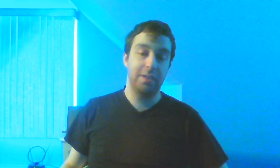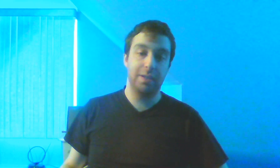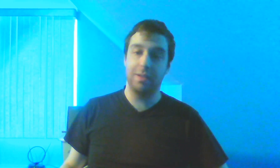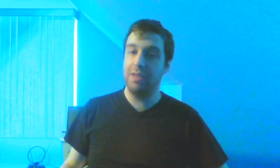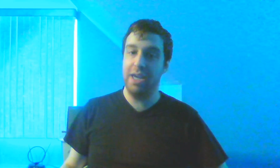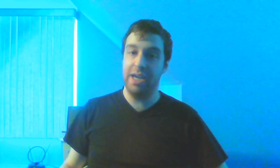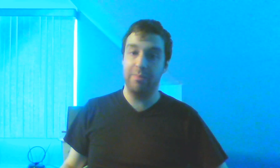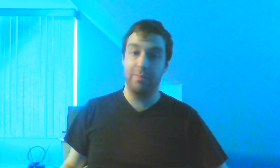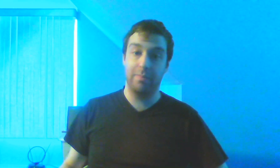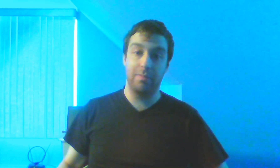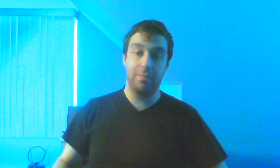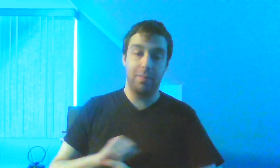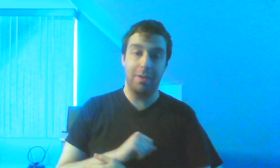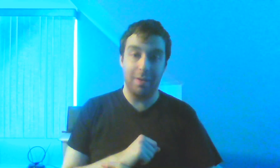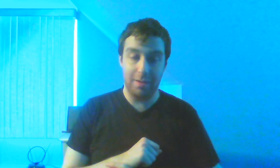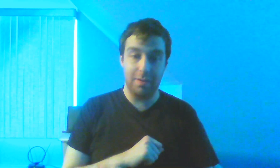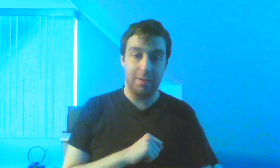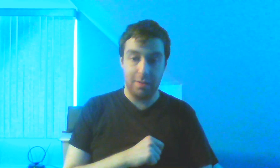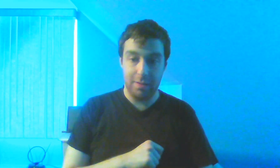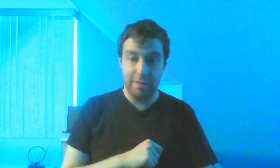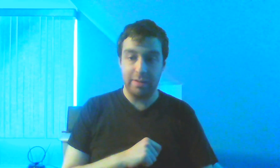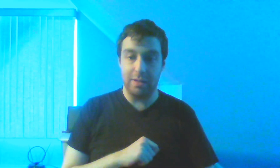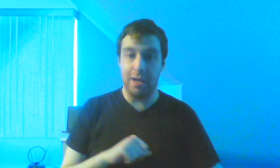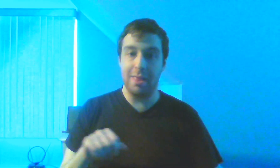lift the